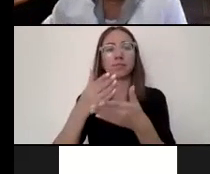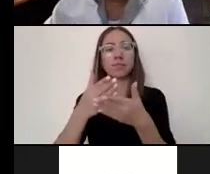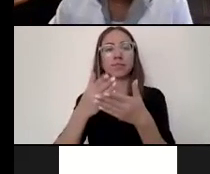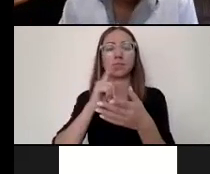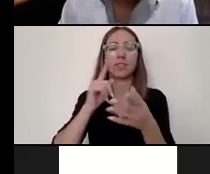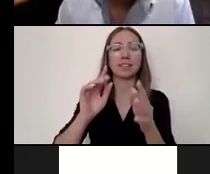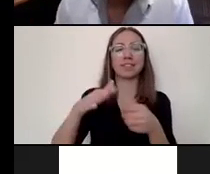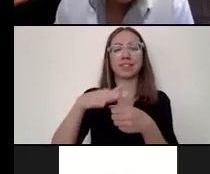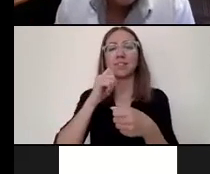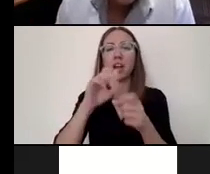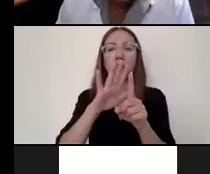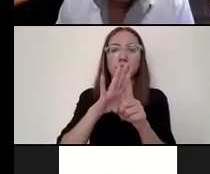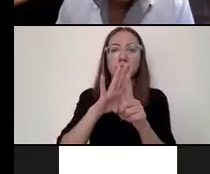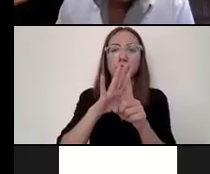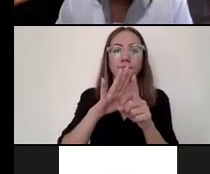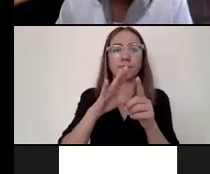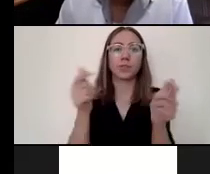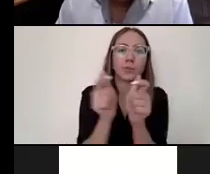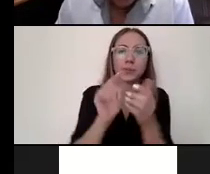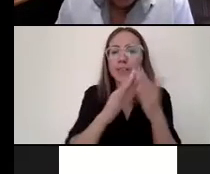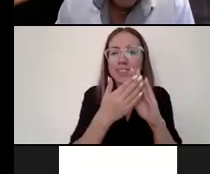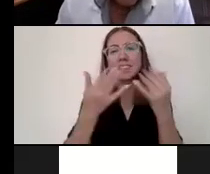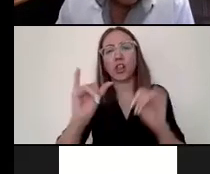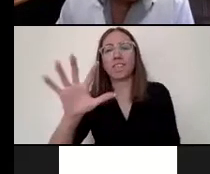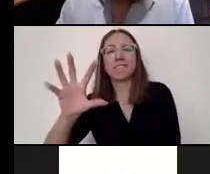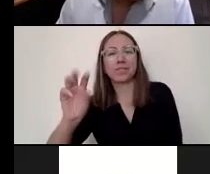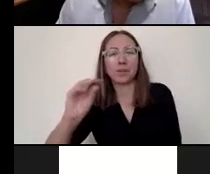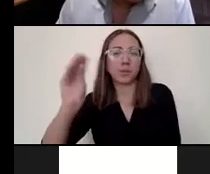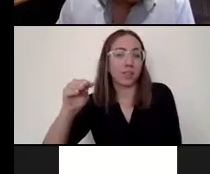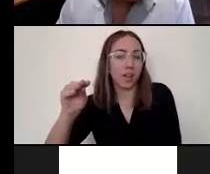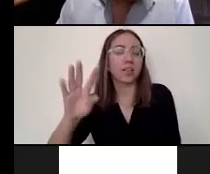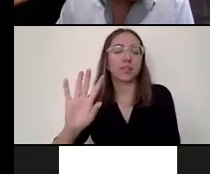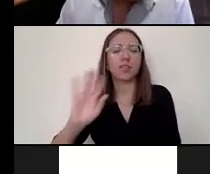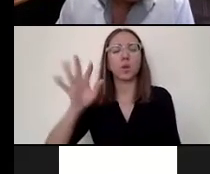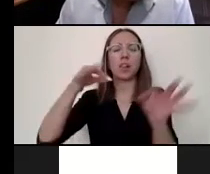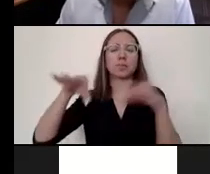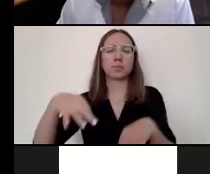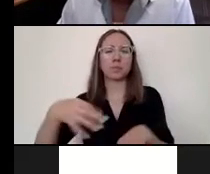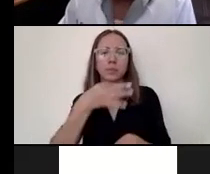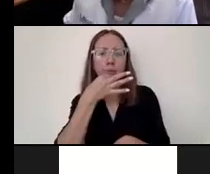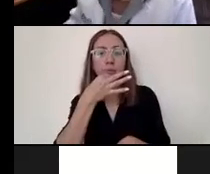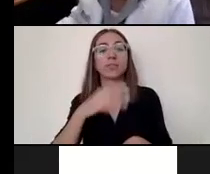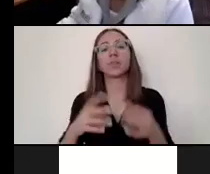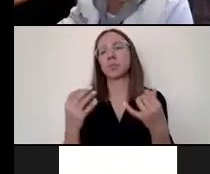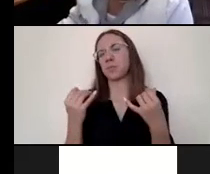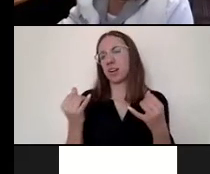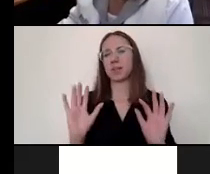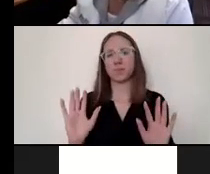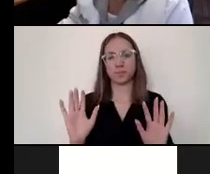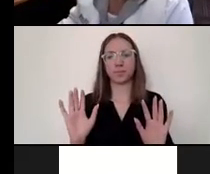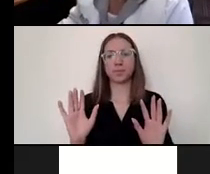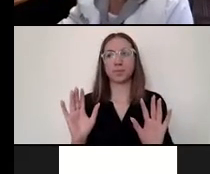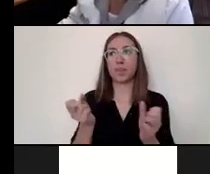counties where you have vaccination rates that are still under 50%. And I'll talk a little bit about that in a second, but that is where we are in terms